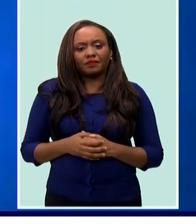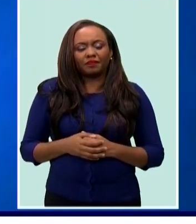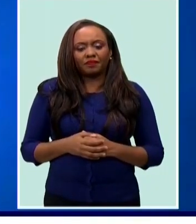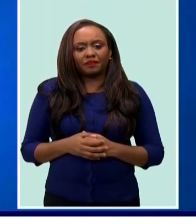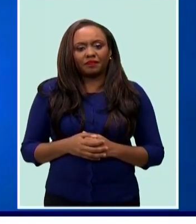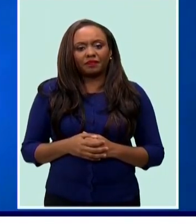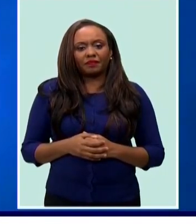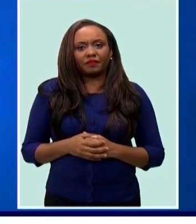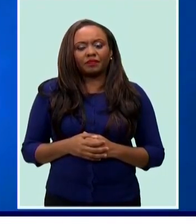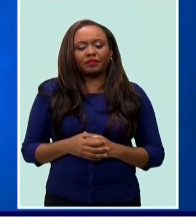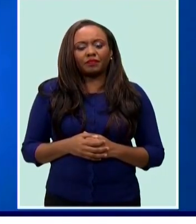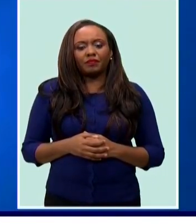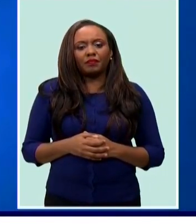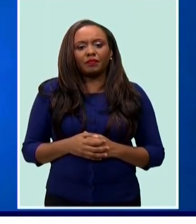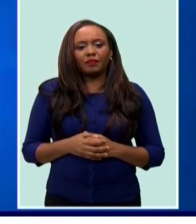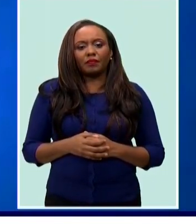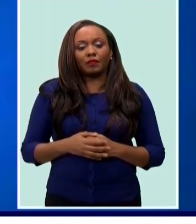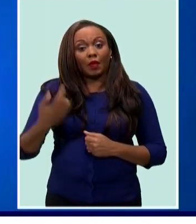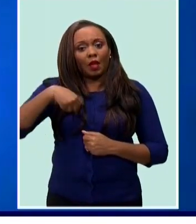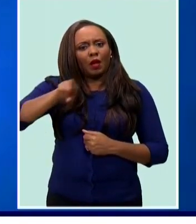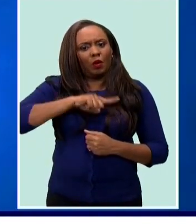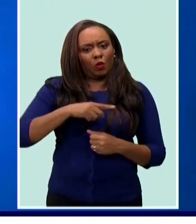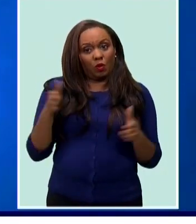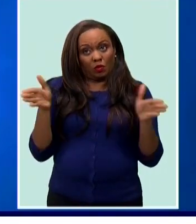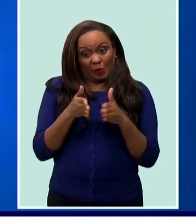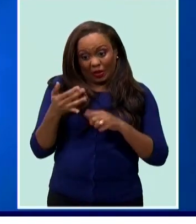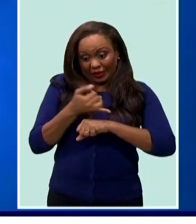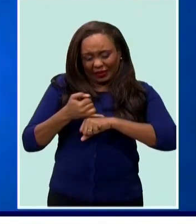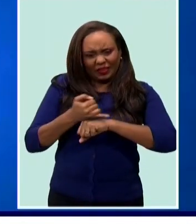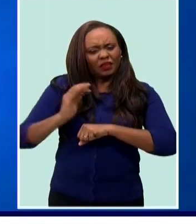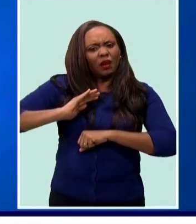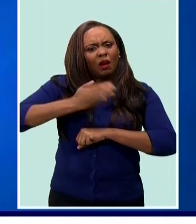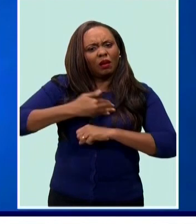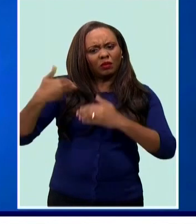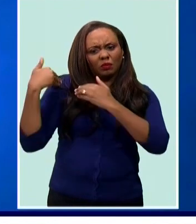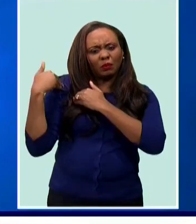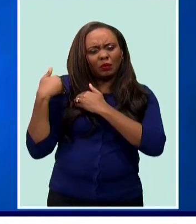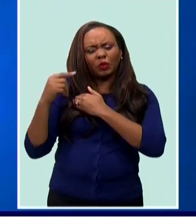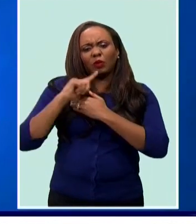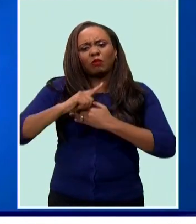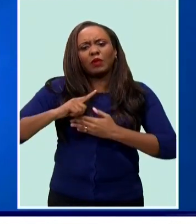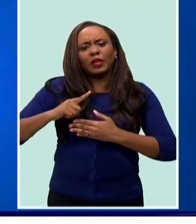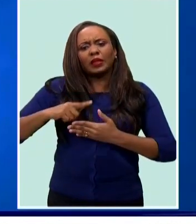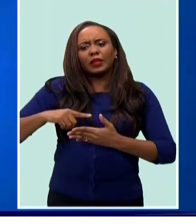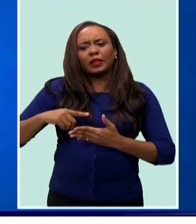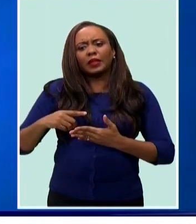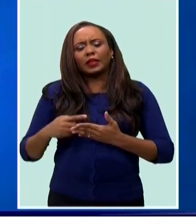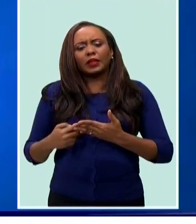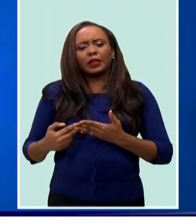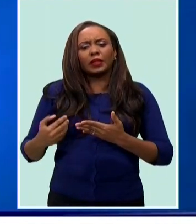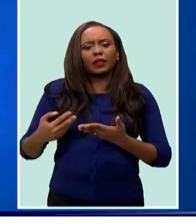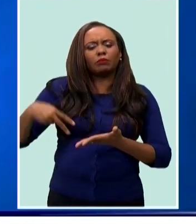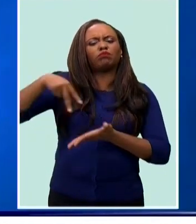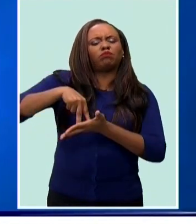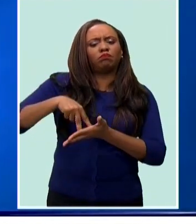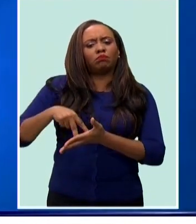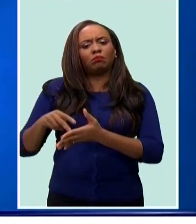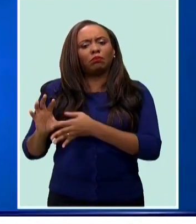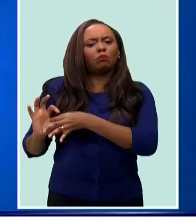interests. As small states, it is our duty to stand together and advocate for